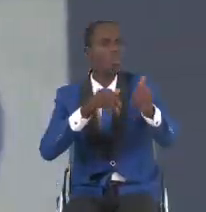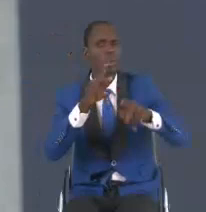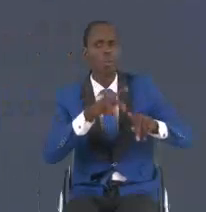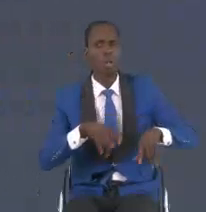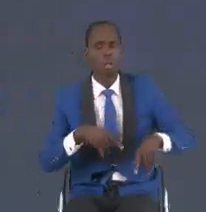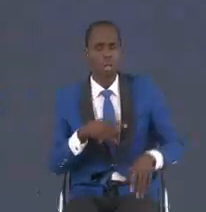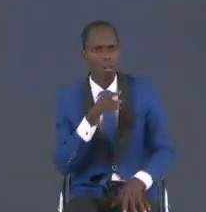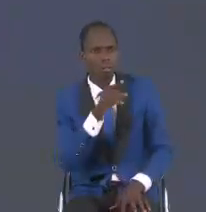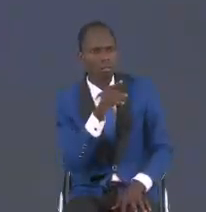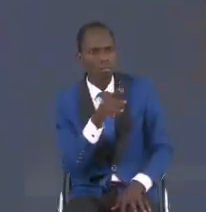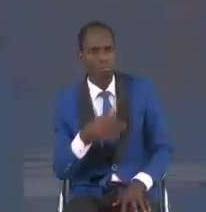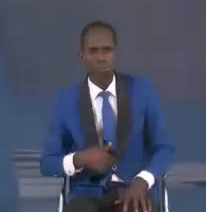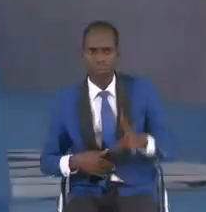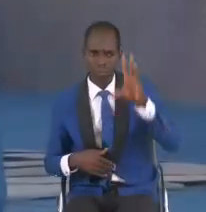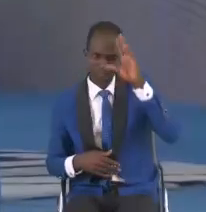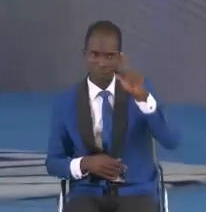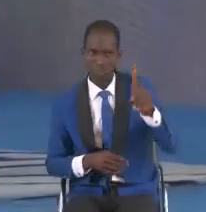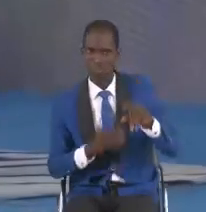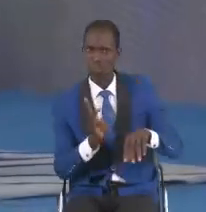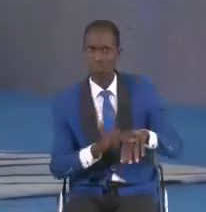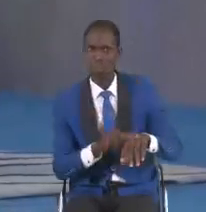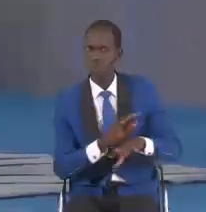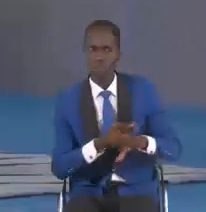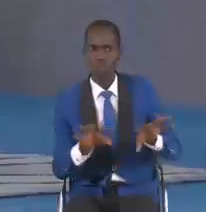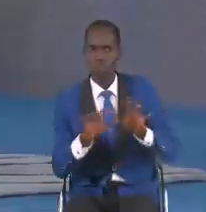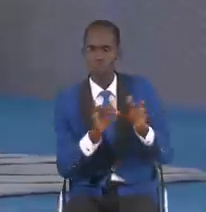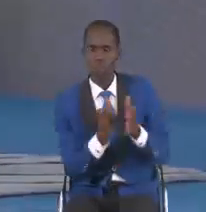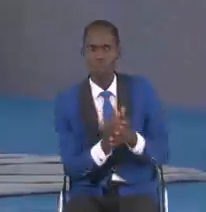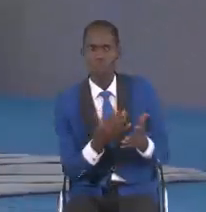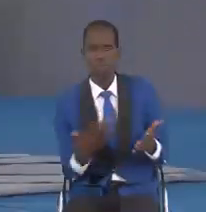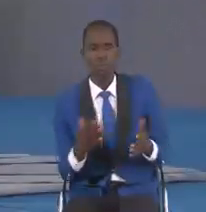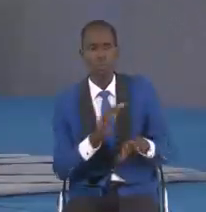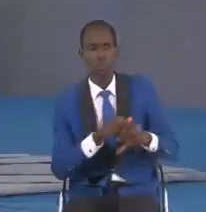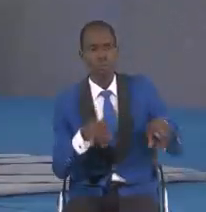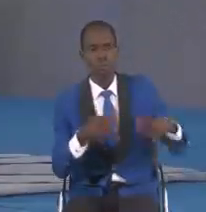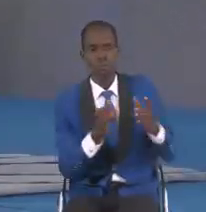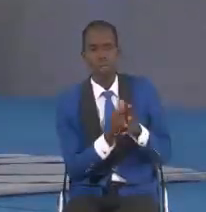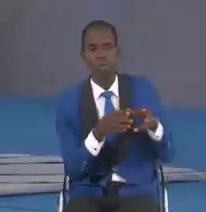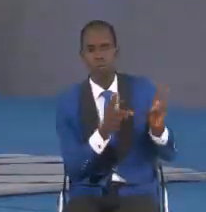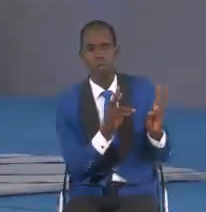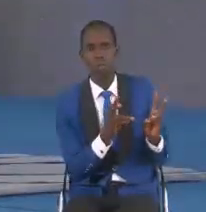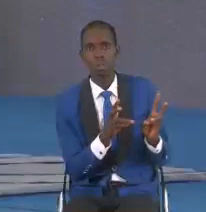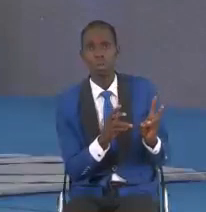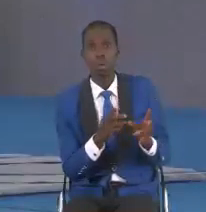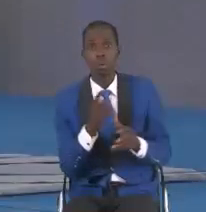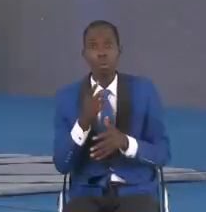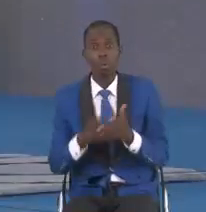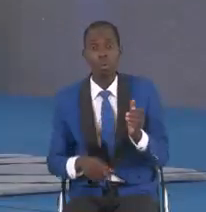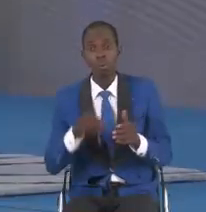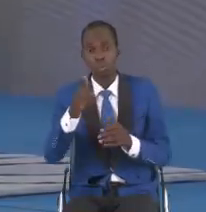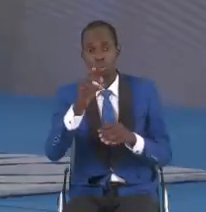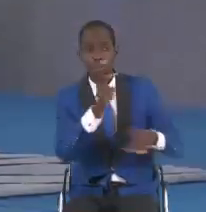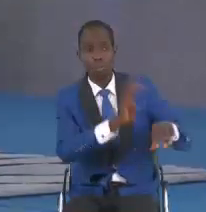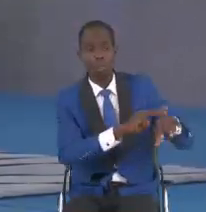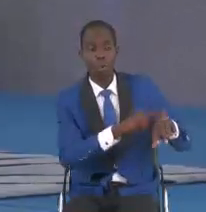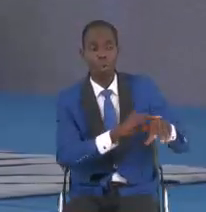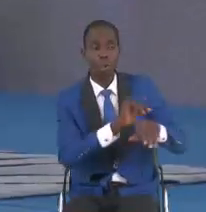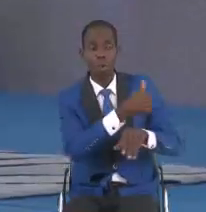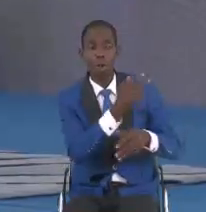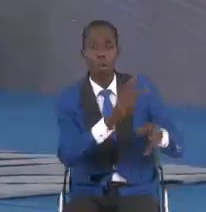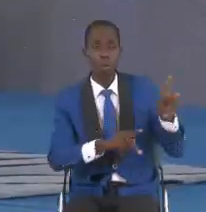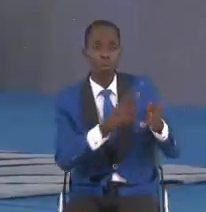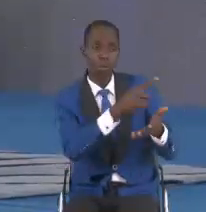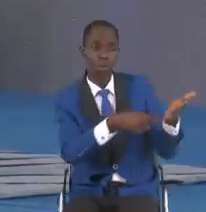young man, don't go that way. Young woman, don't go that way. What you warn other people about, and you watch